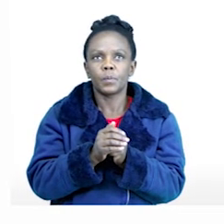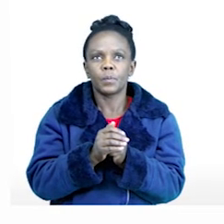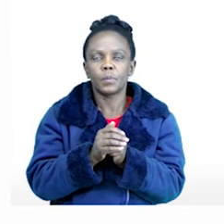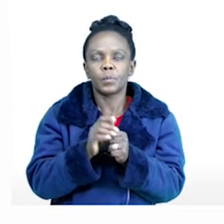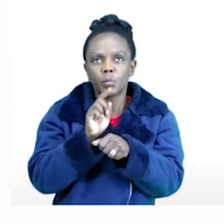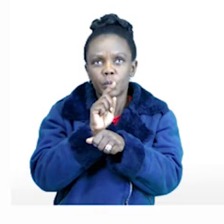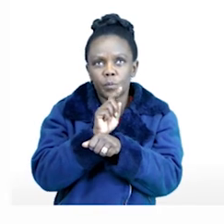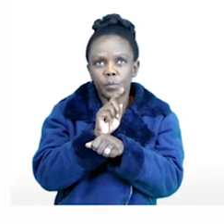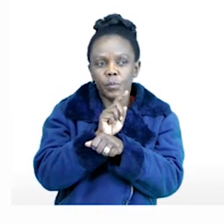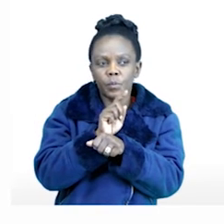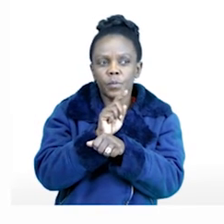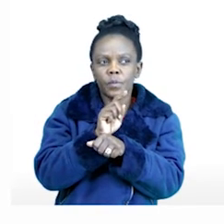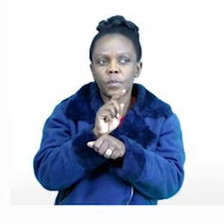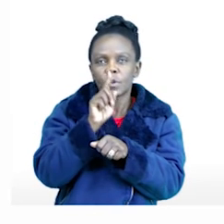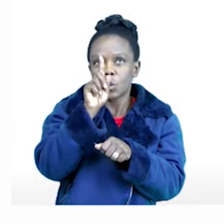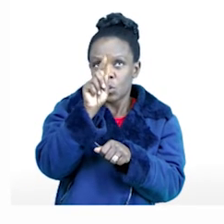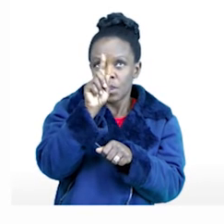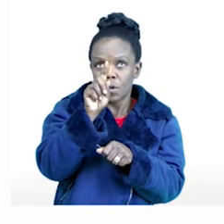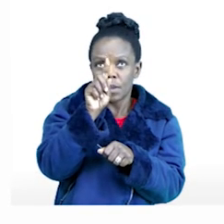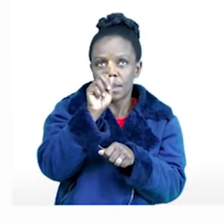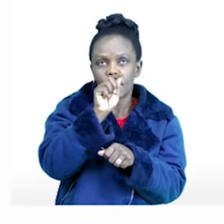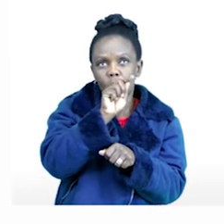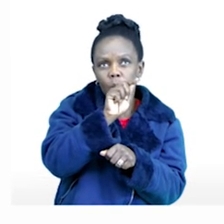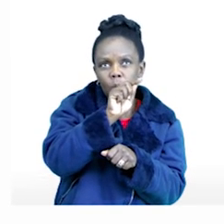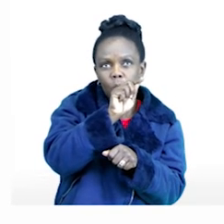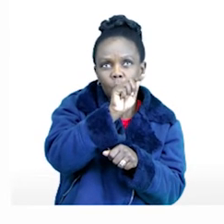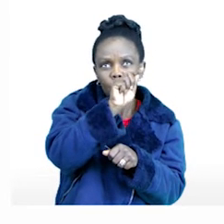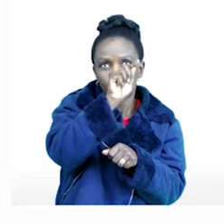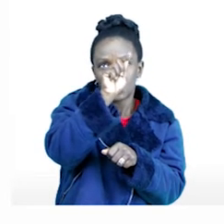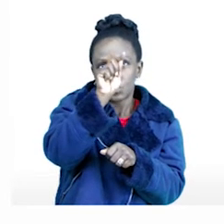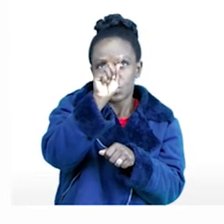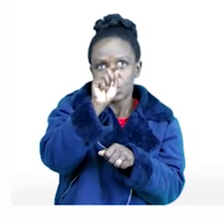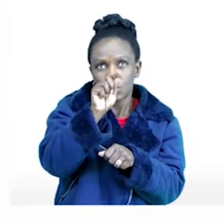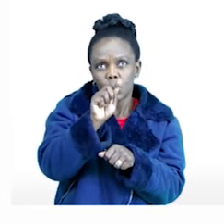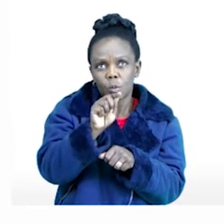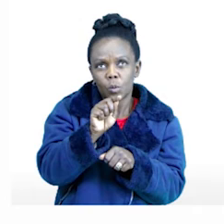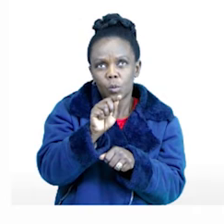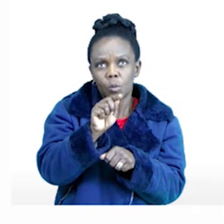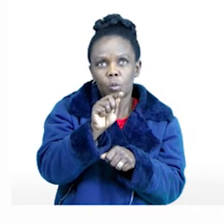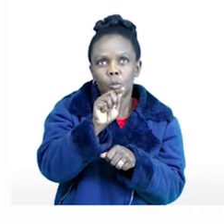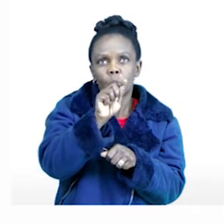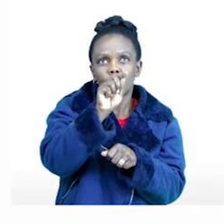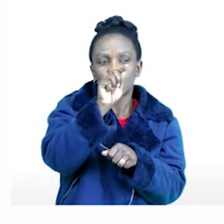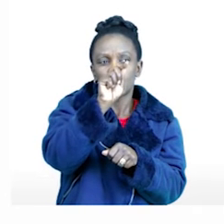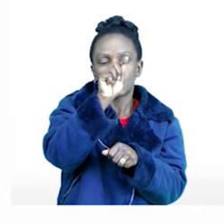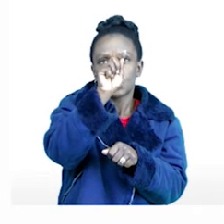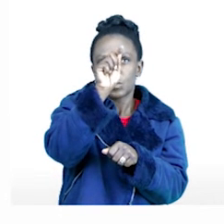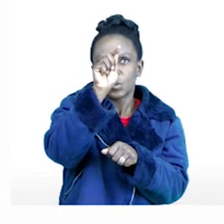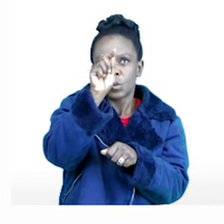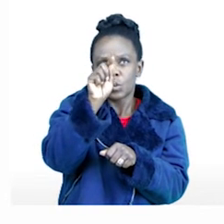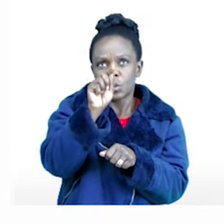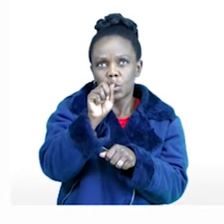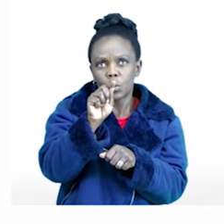finger, and I want you to say it as you go. As you can see, each pattern is very different. For